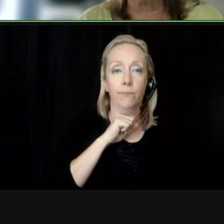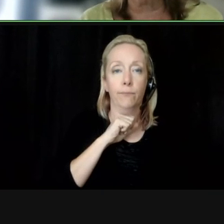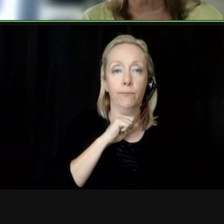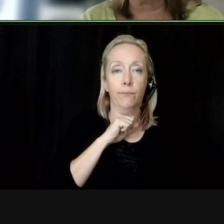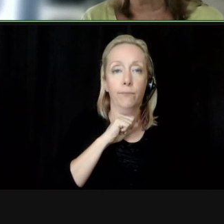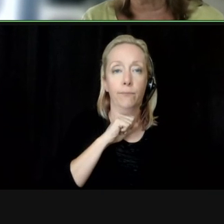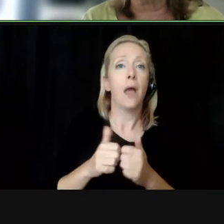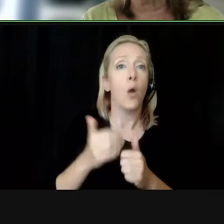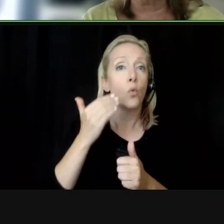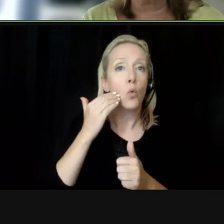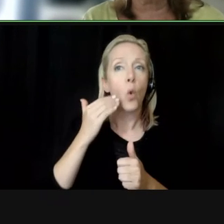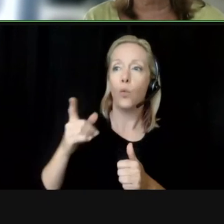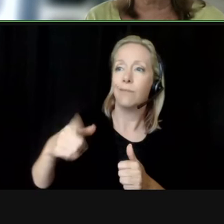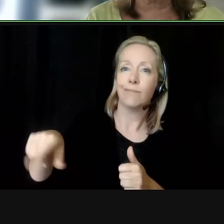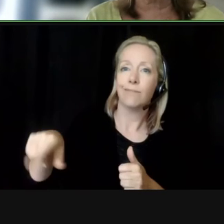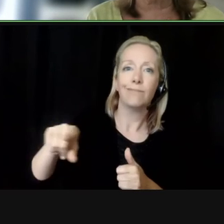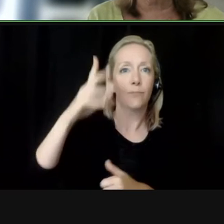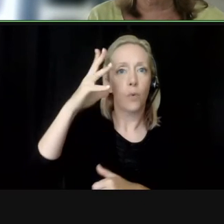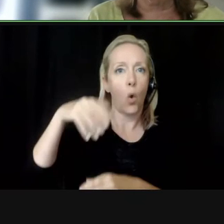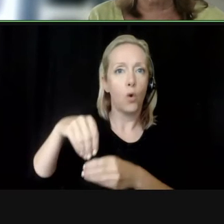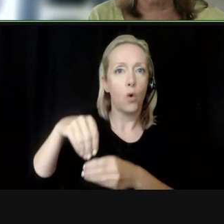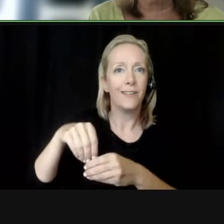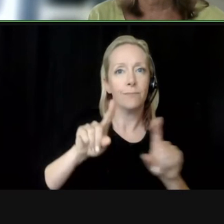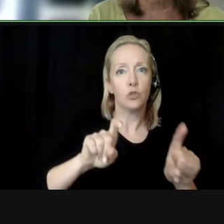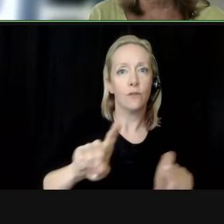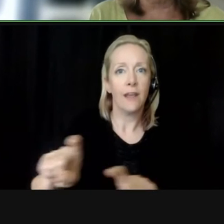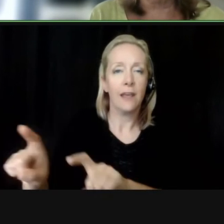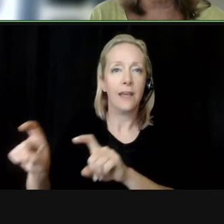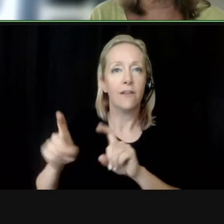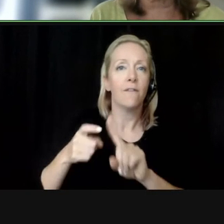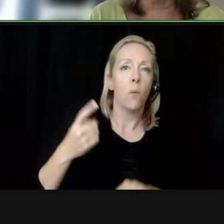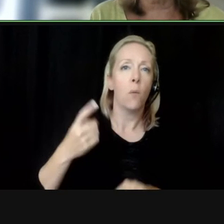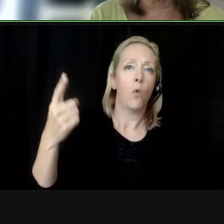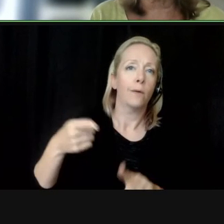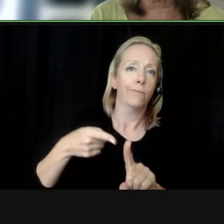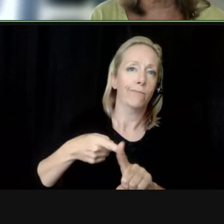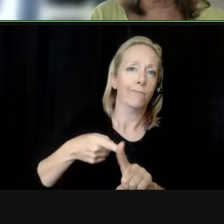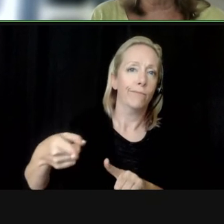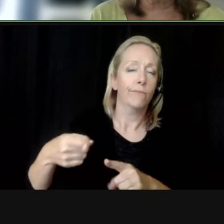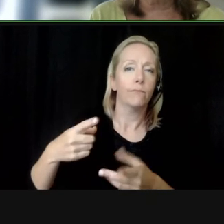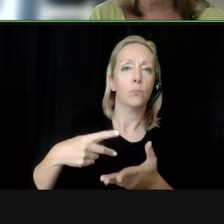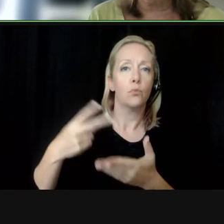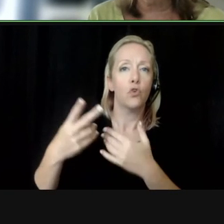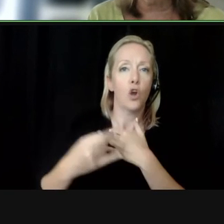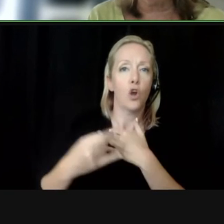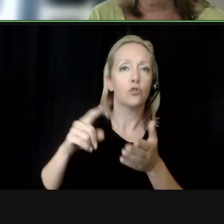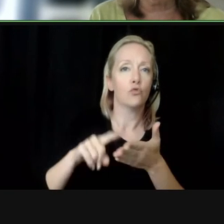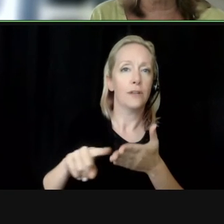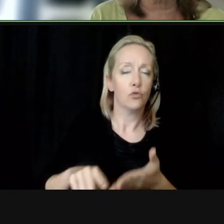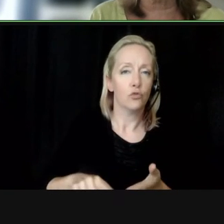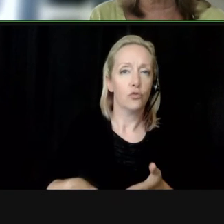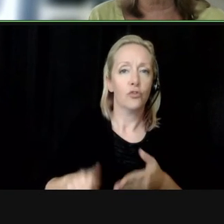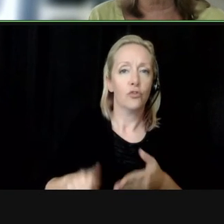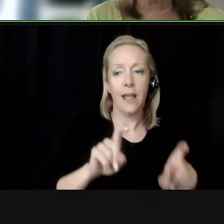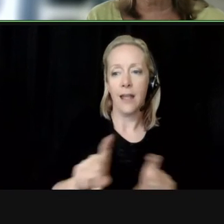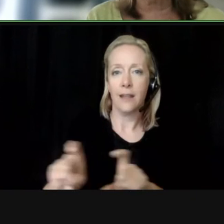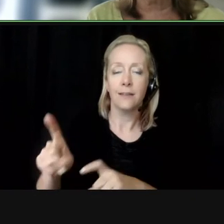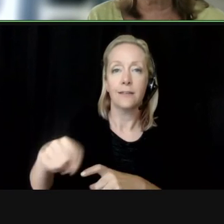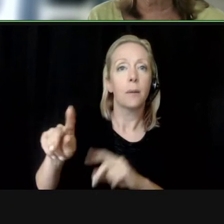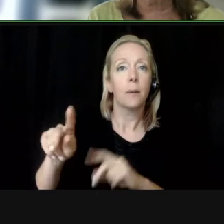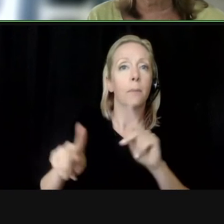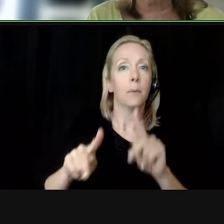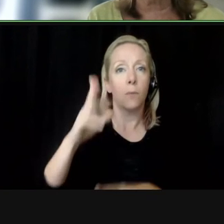autism spectrum. There was a research project that was done. And they also reported that they were